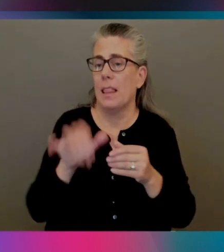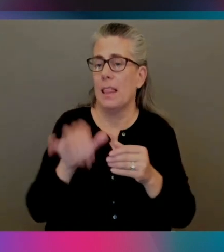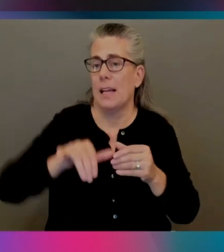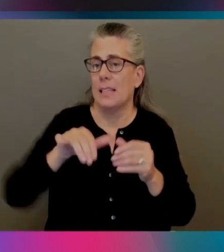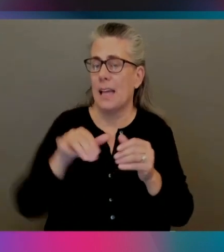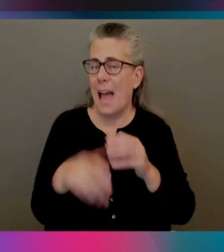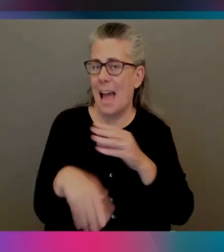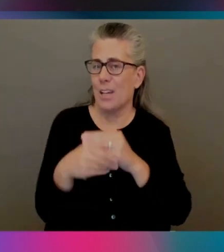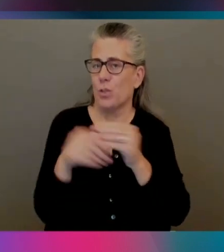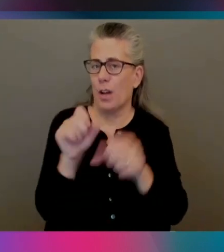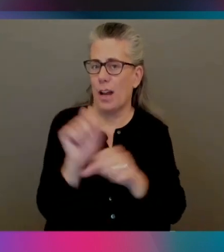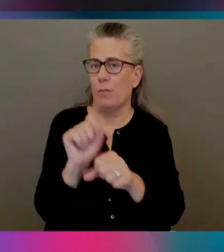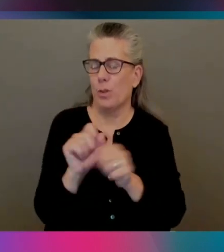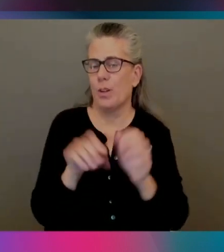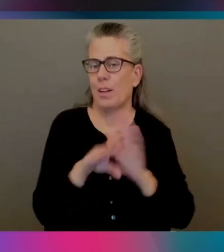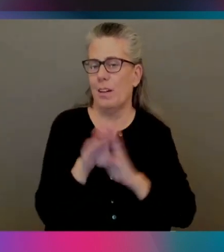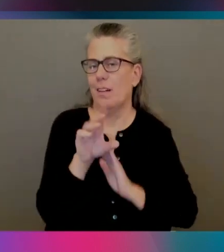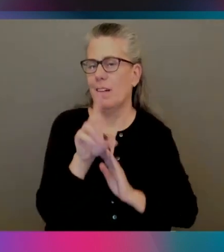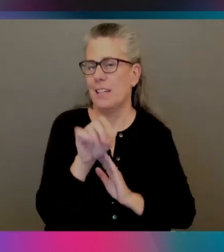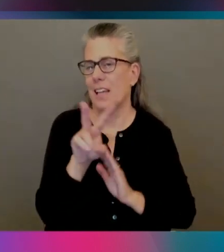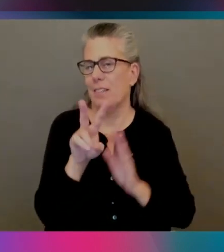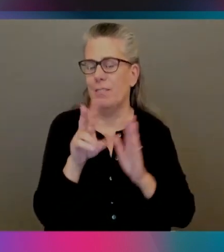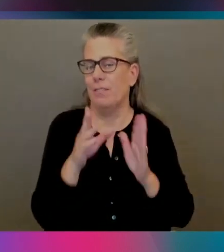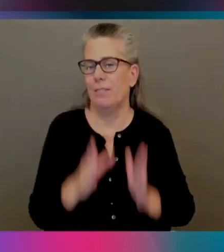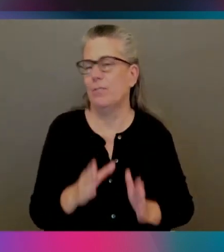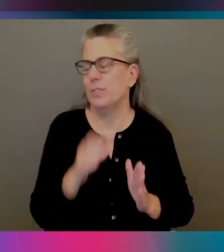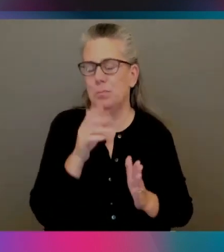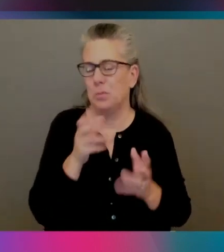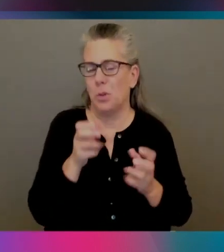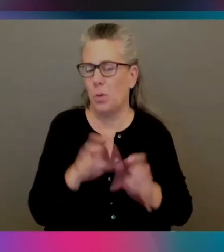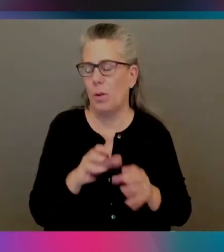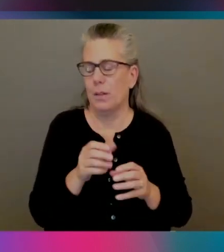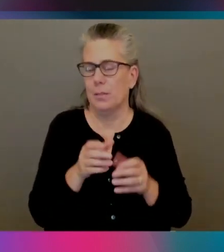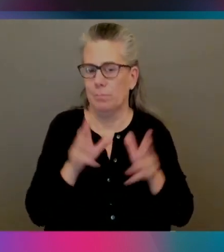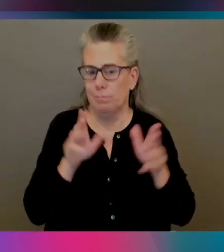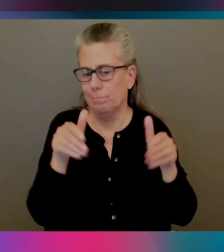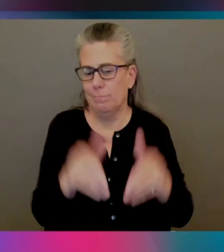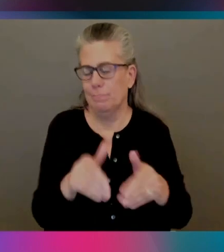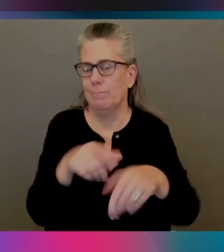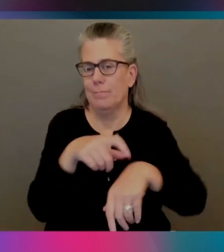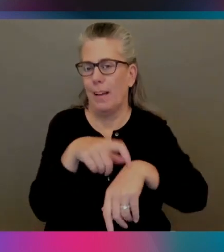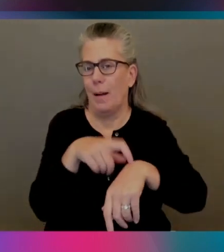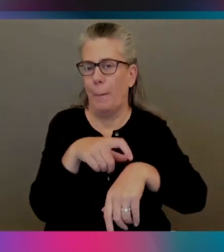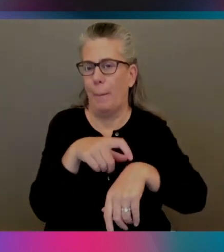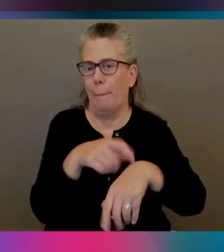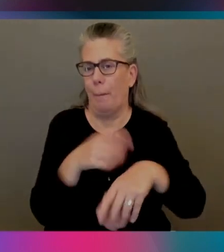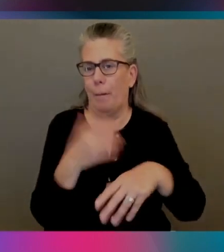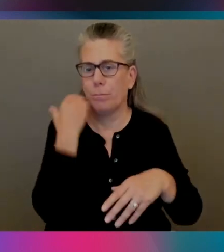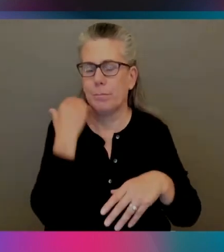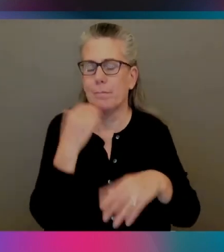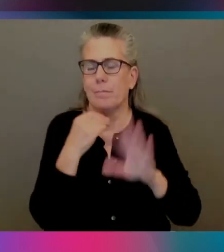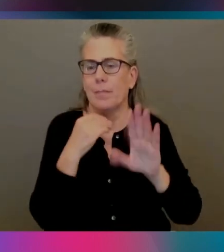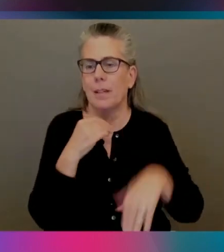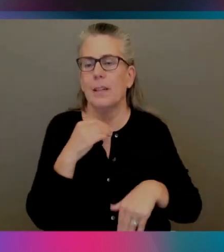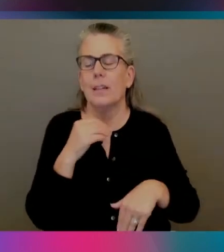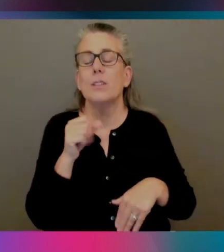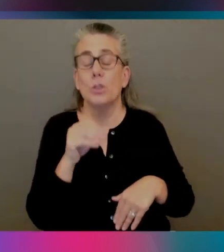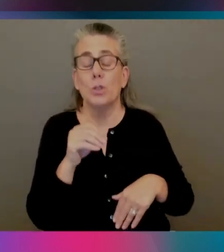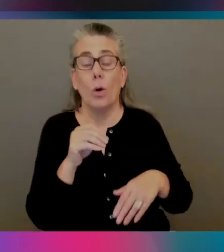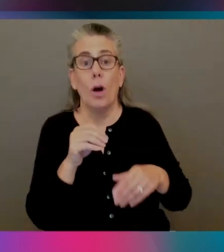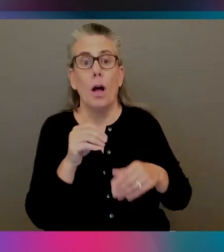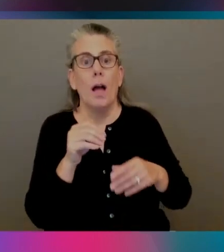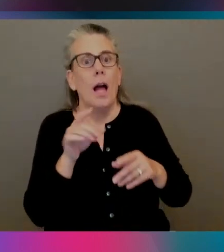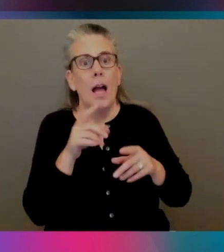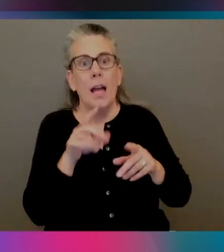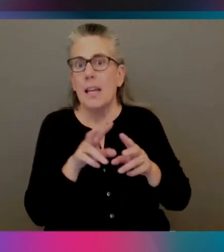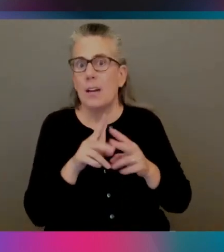necessarily really want to spend a lot of time on. Yeah. Yeah. Even your own code, because there's times when I write code and I go back 2 months later, it's like, how does this work? I